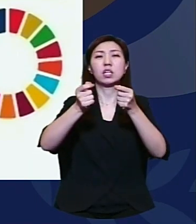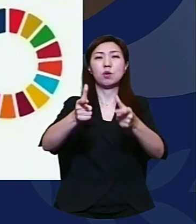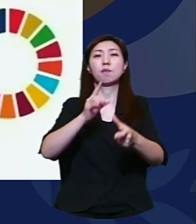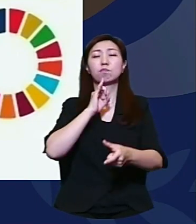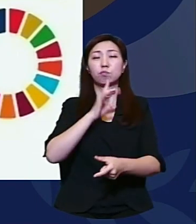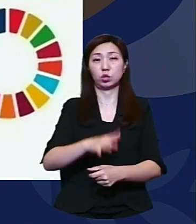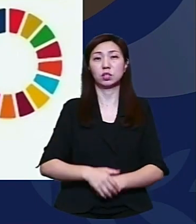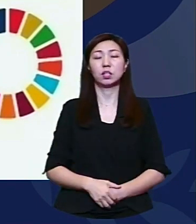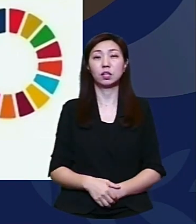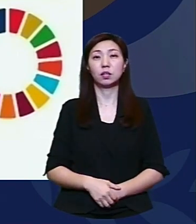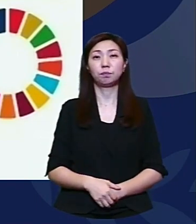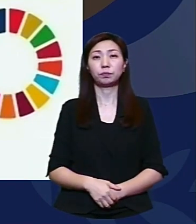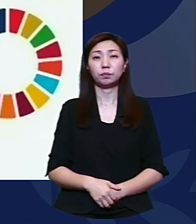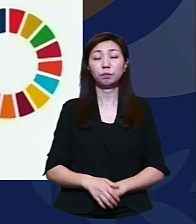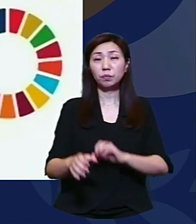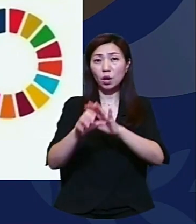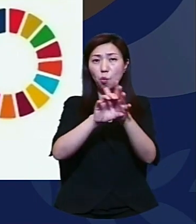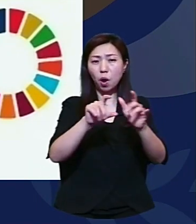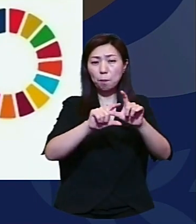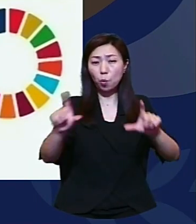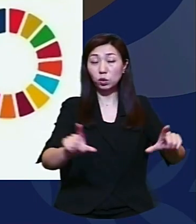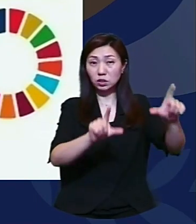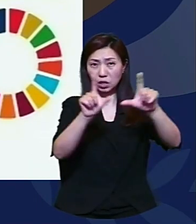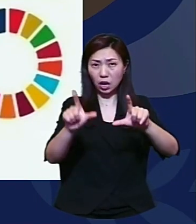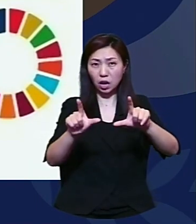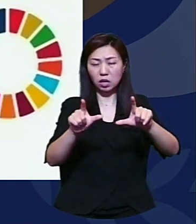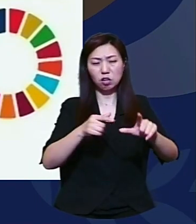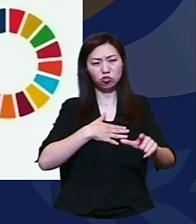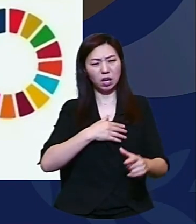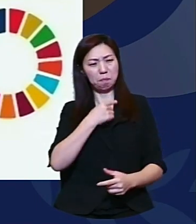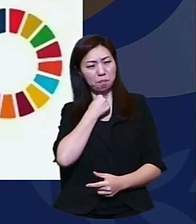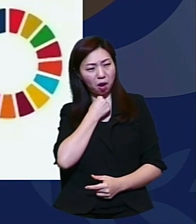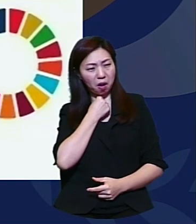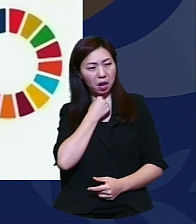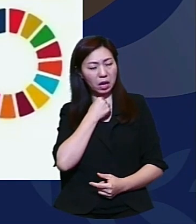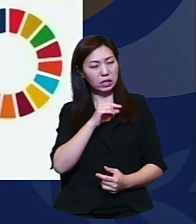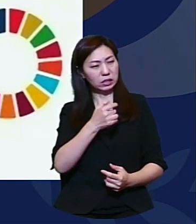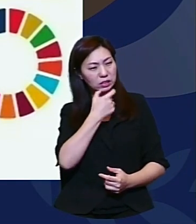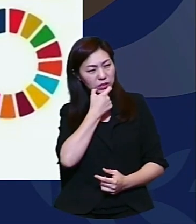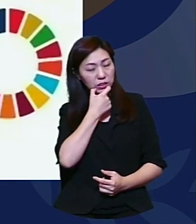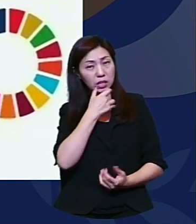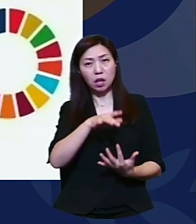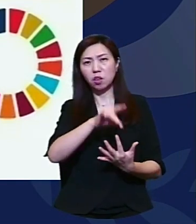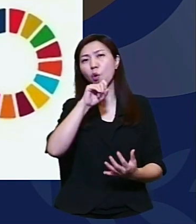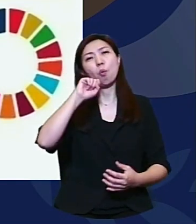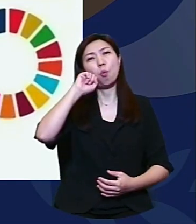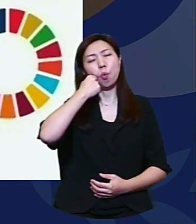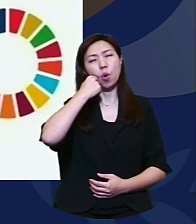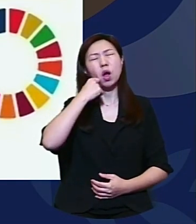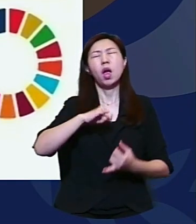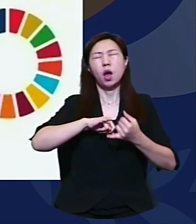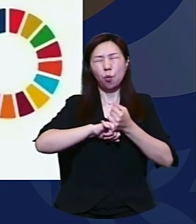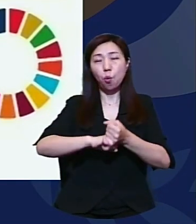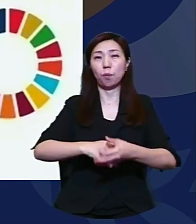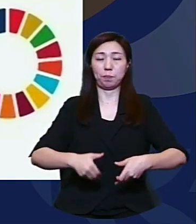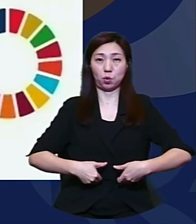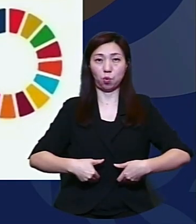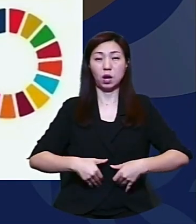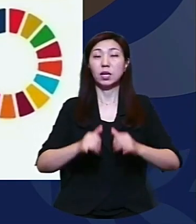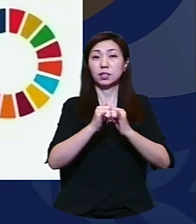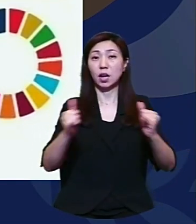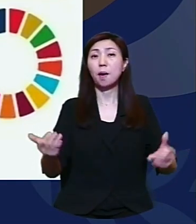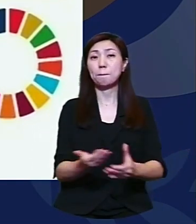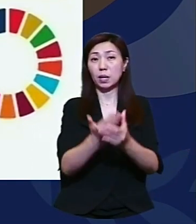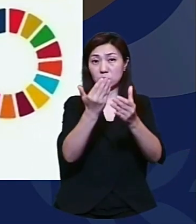no longer an option. And with connectivity so critical to human progress and the efforts to reach the 17